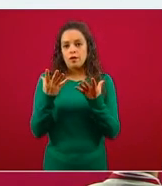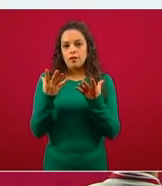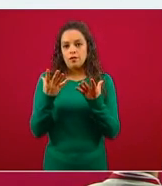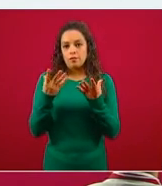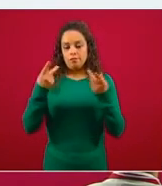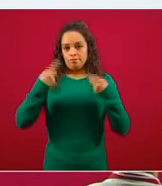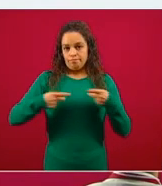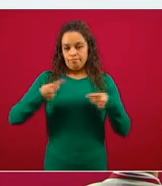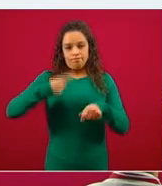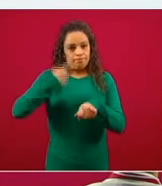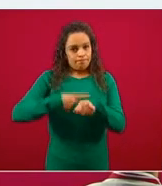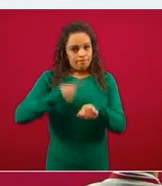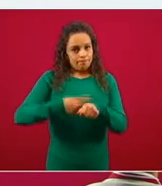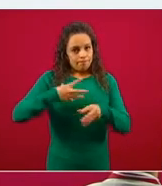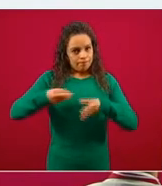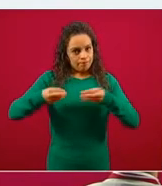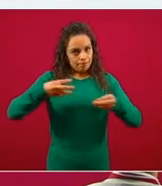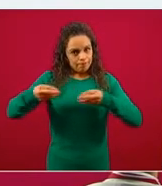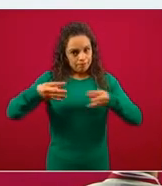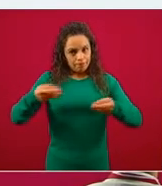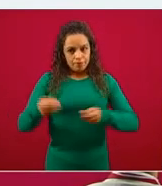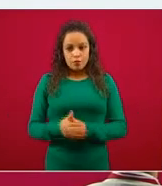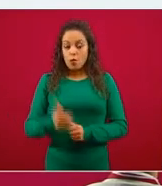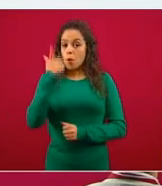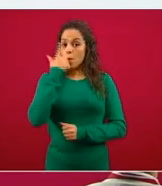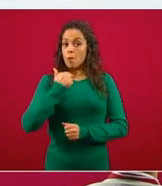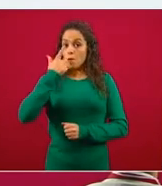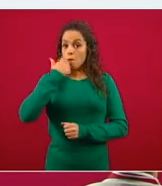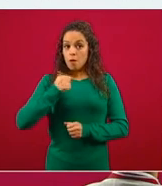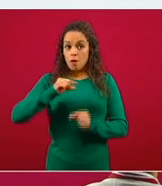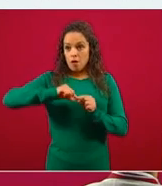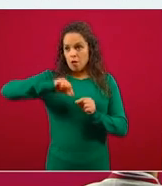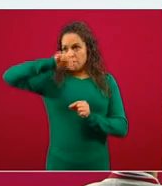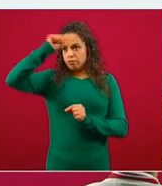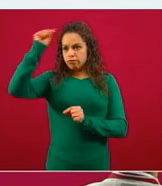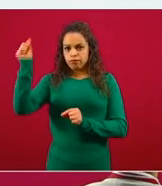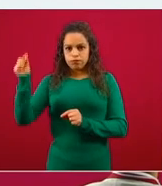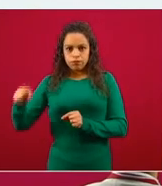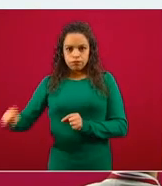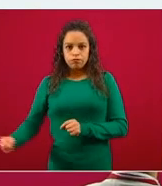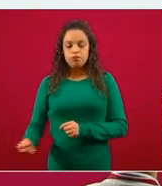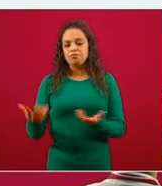predicted number of cases on the vertical line.